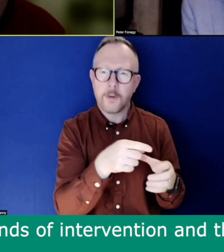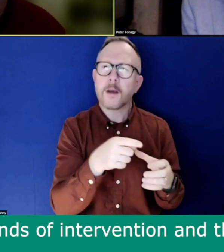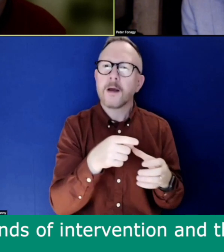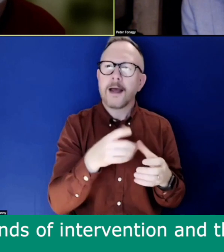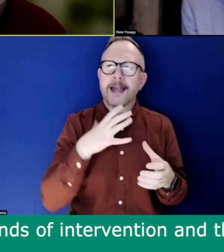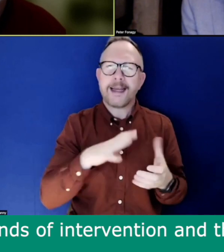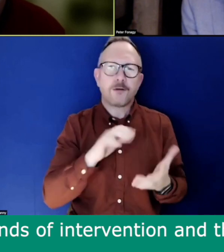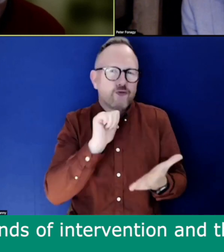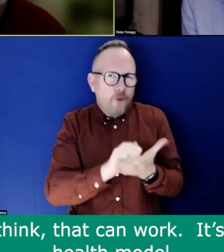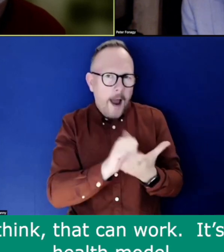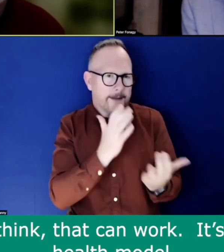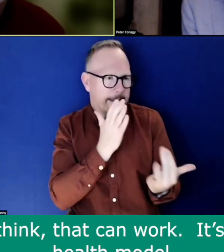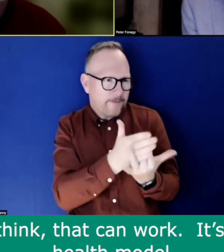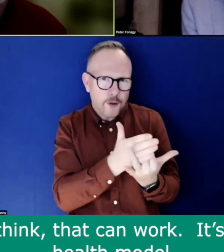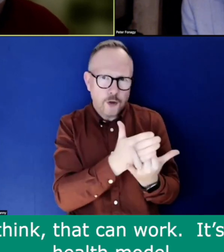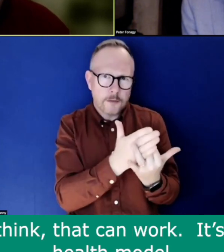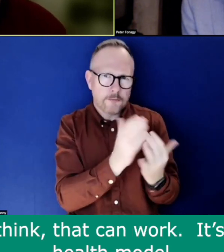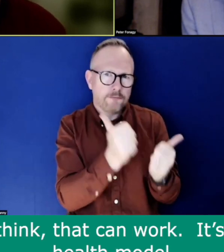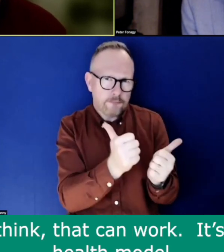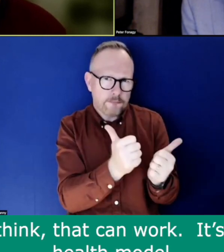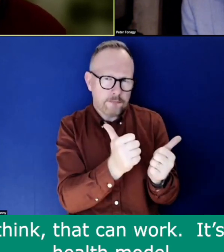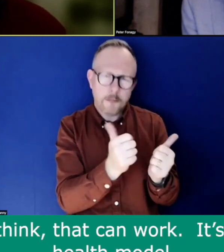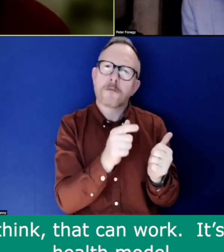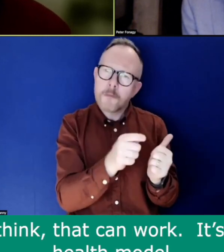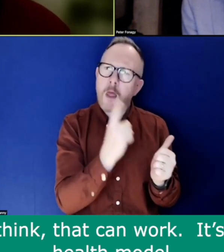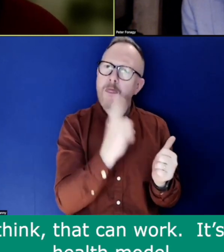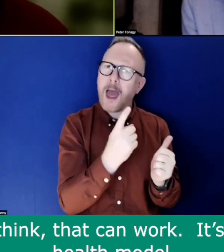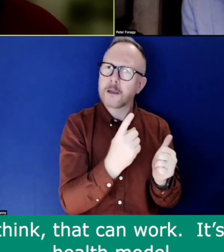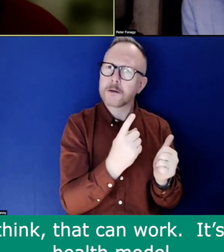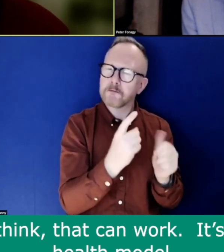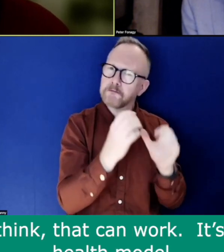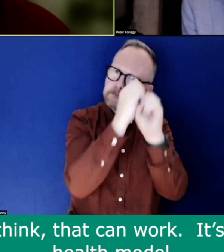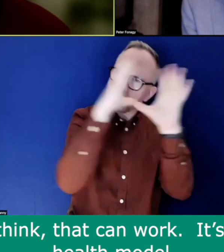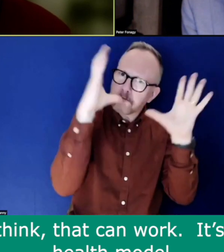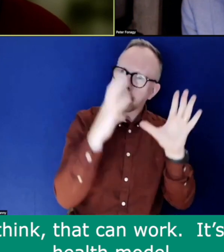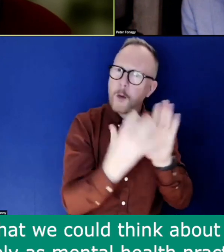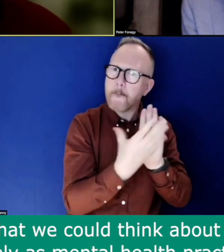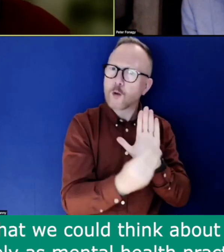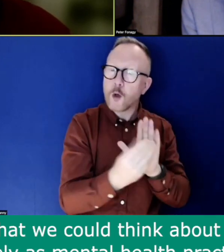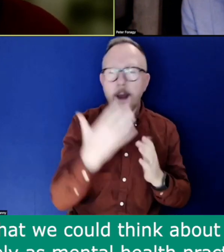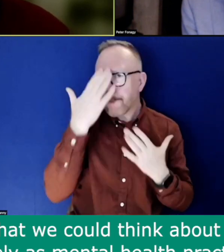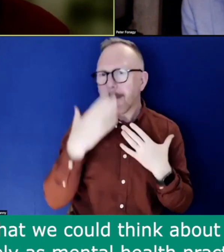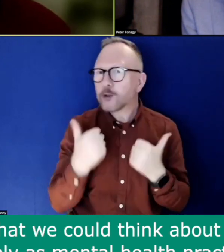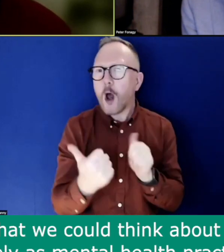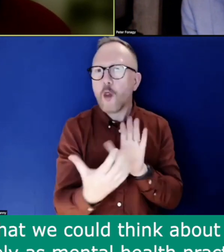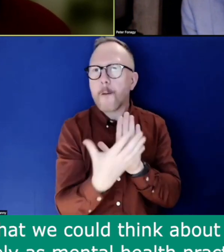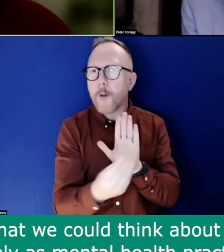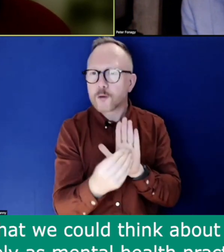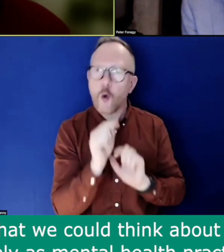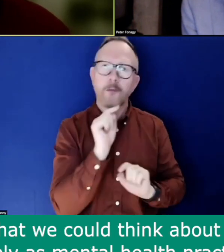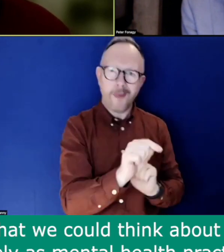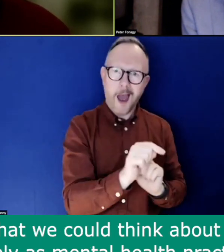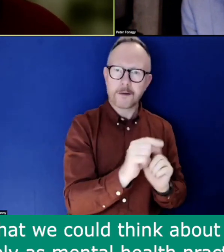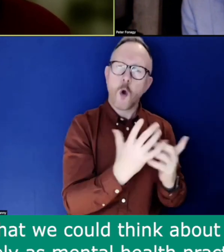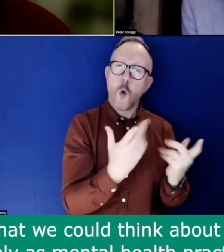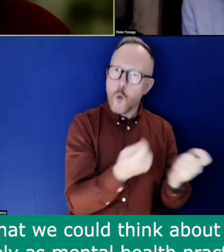kinds of intervention and the right kinds of work in. So there is a model, I think, that can work. It's not an explicitly mental health model, but I think it's a model that we could think about working with